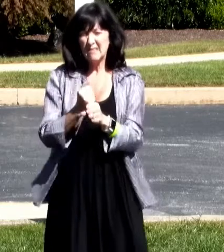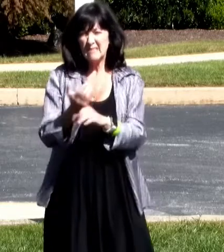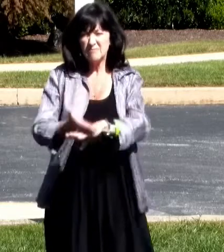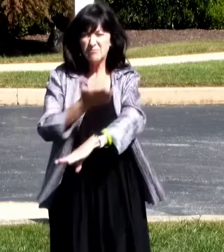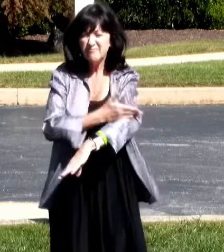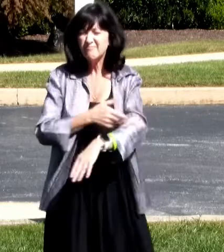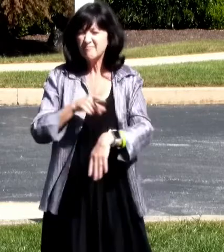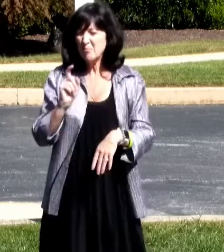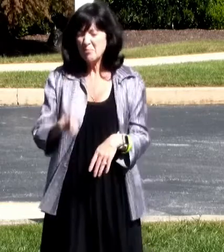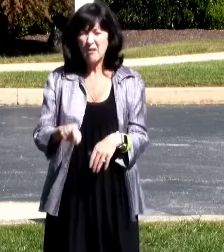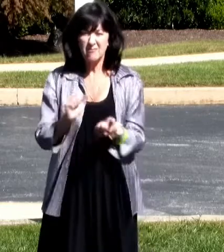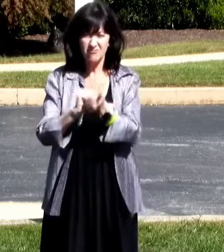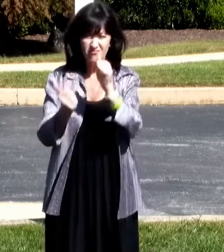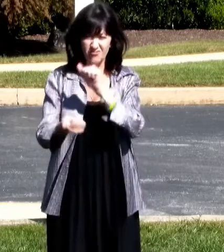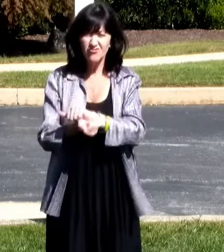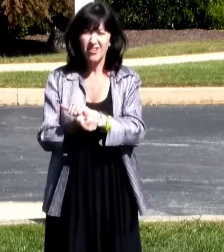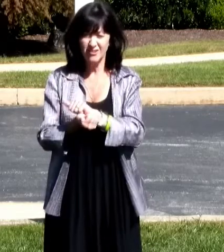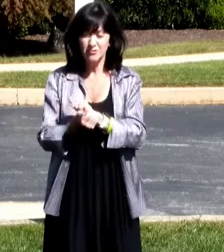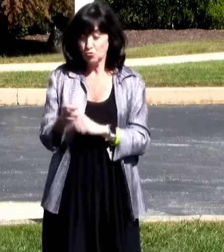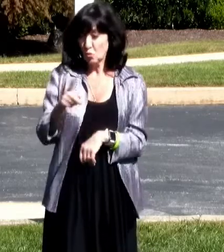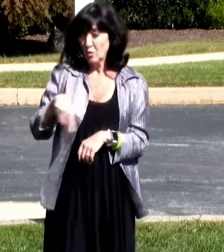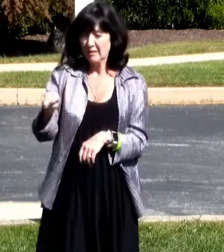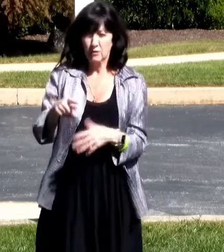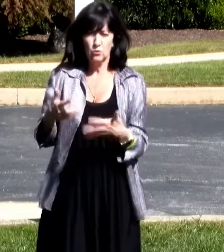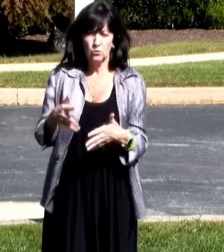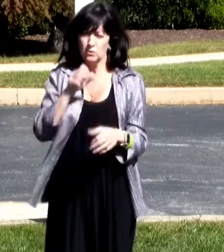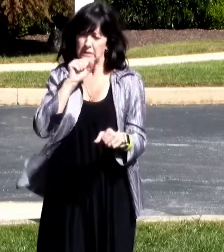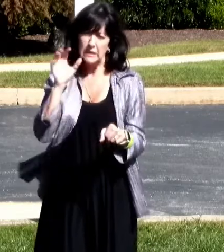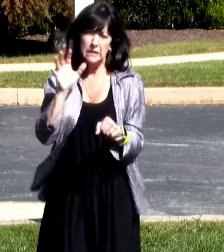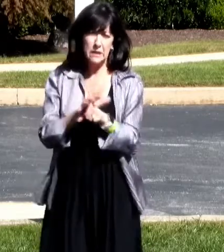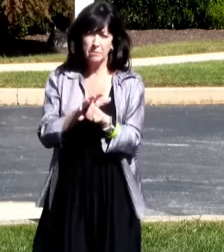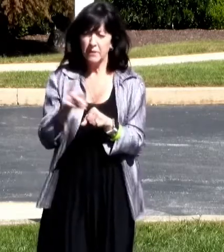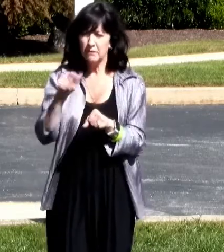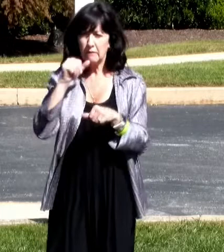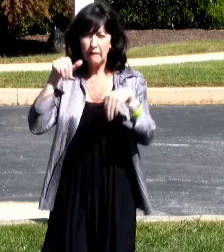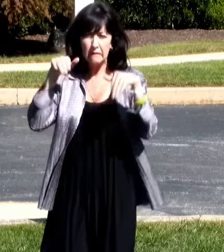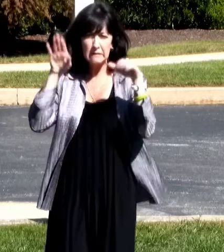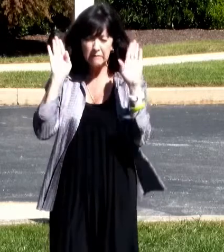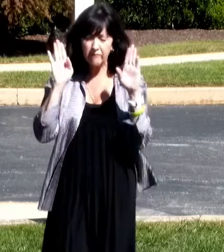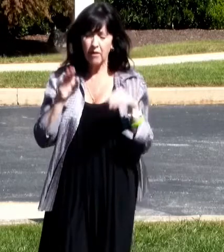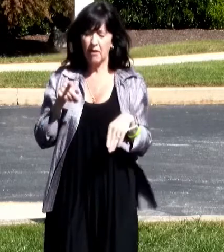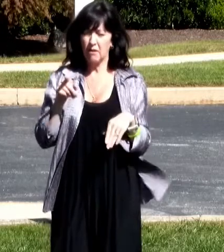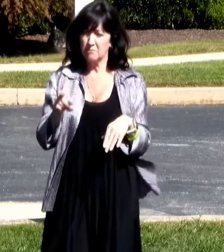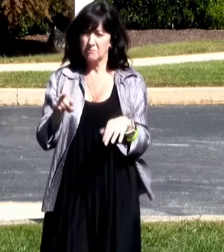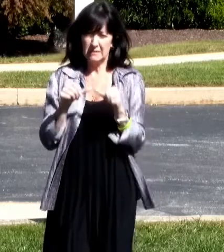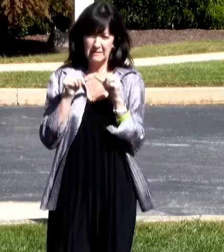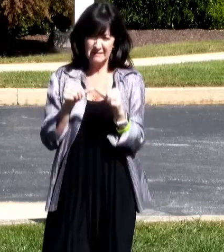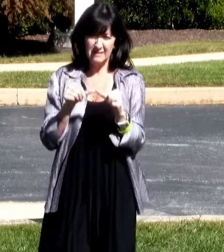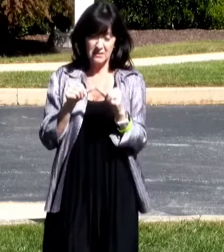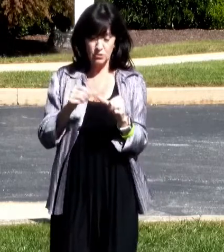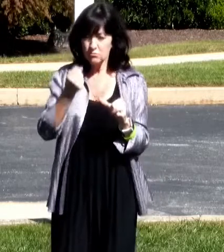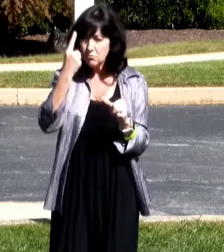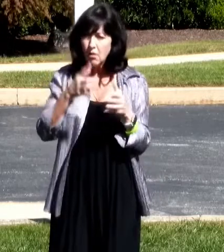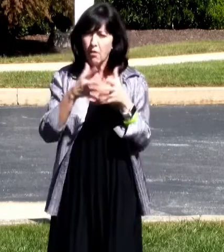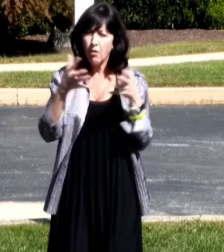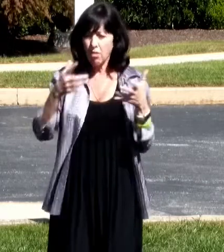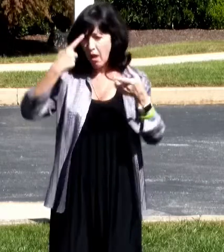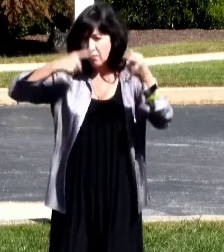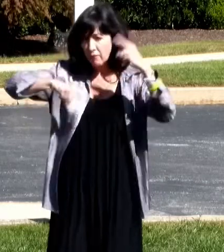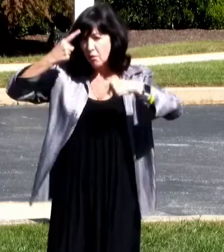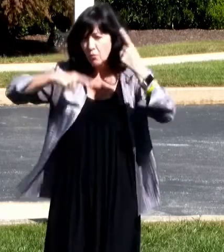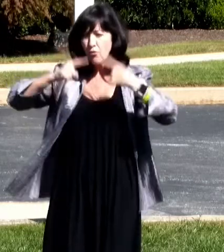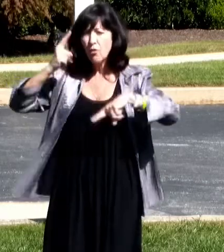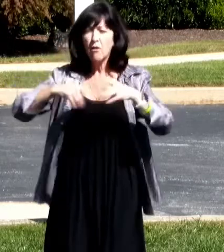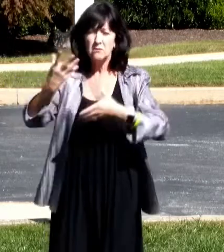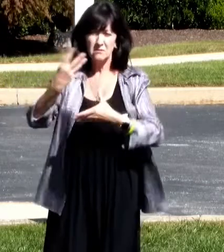particular, were very, very committed to trying to get this right, and it certainly involved compromise with them, but that is a laudable